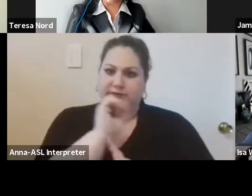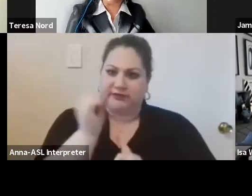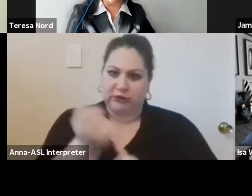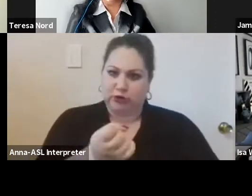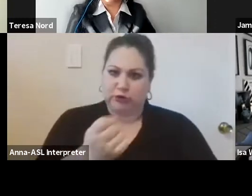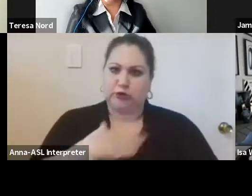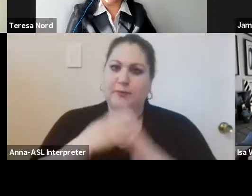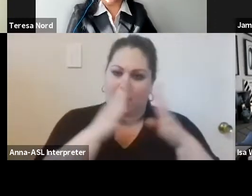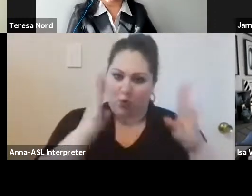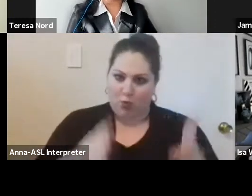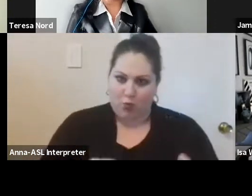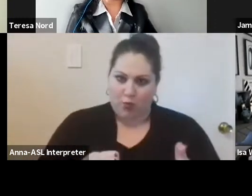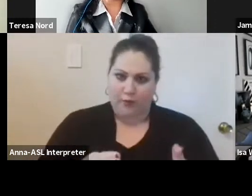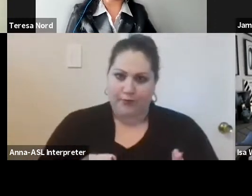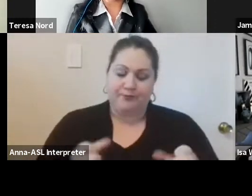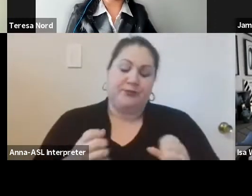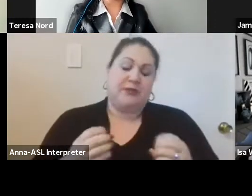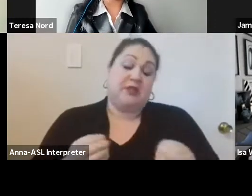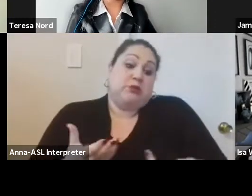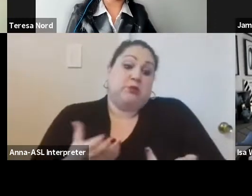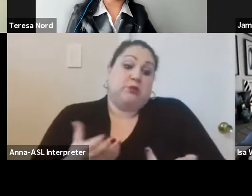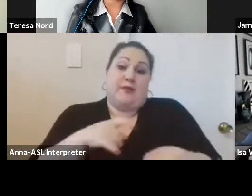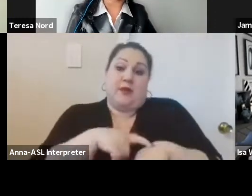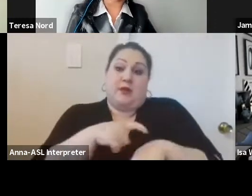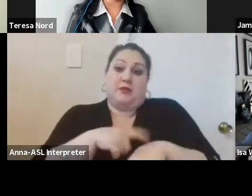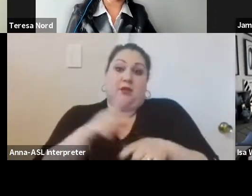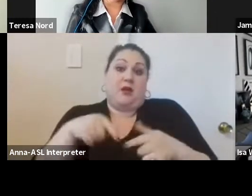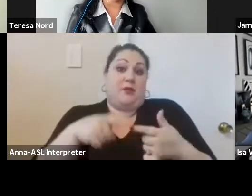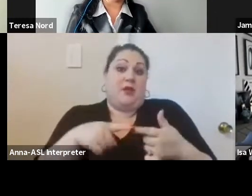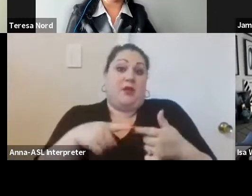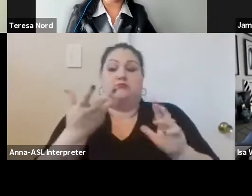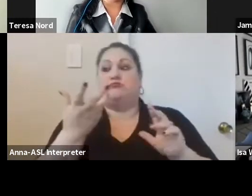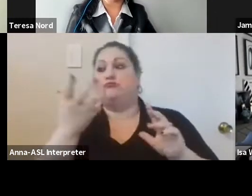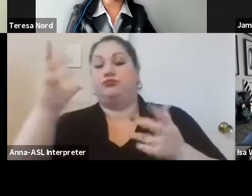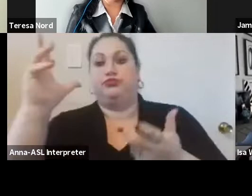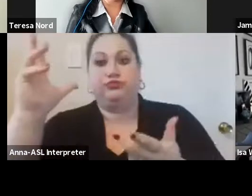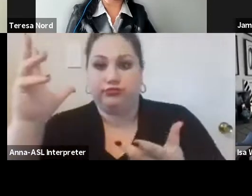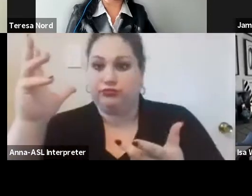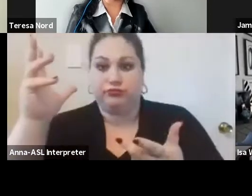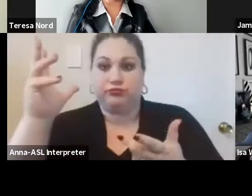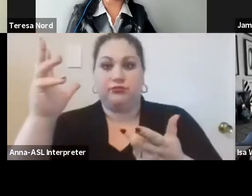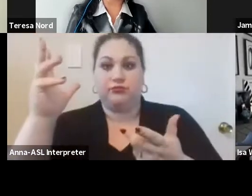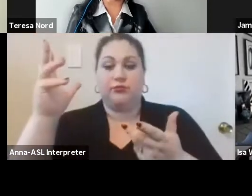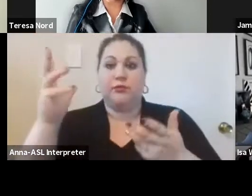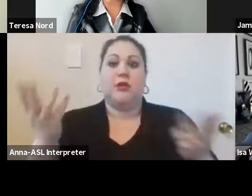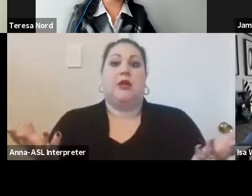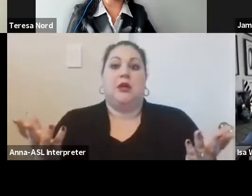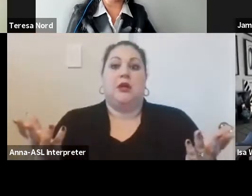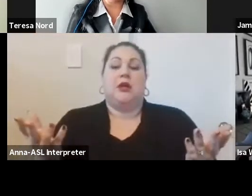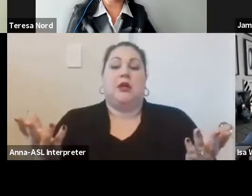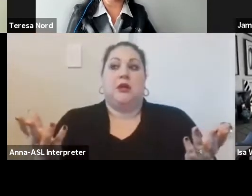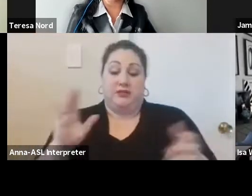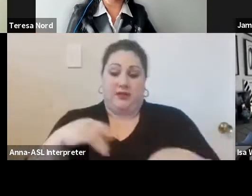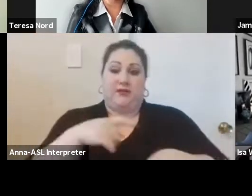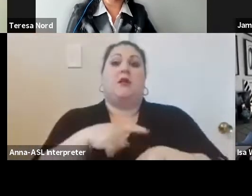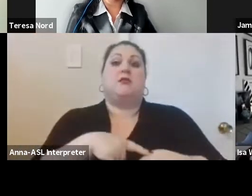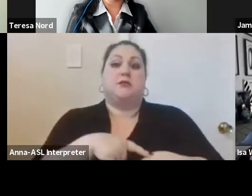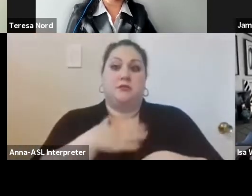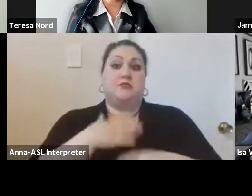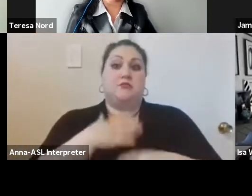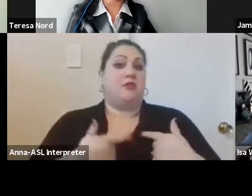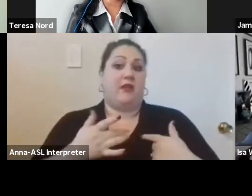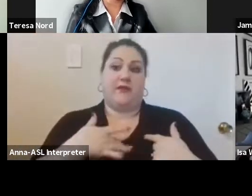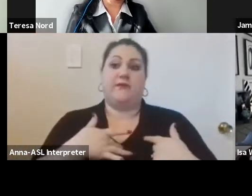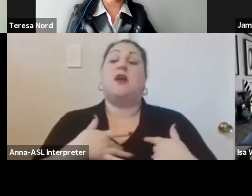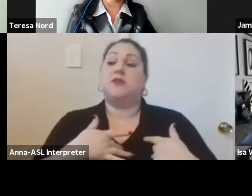From that point, things just kind of spiraled out of control. If there was ever a time in my life that I wanted to die, it would have been then.